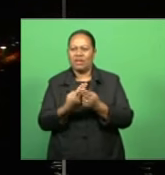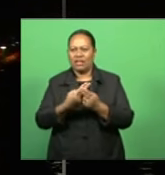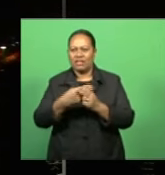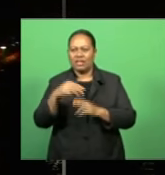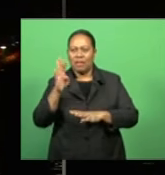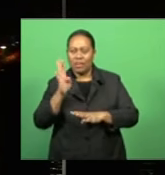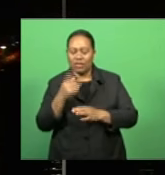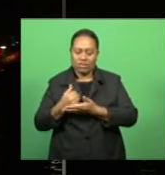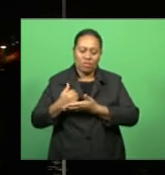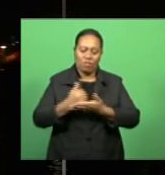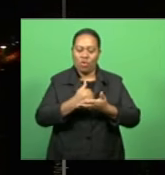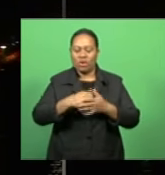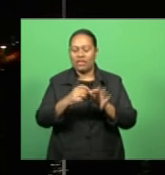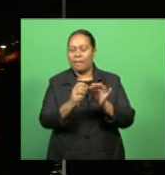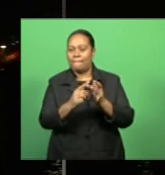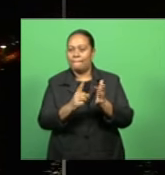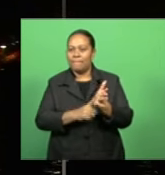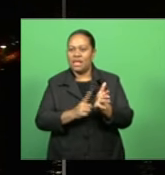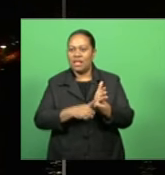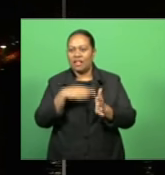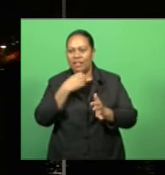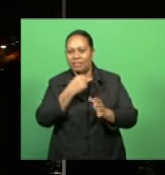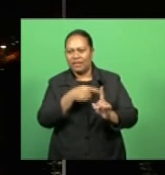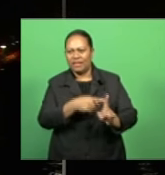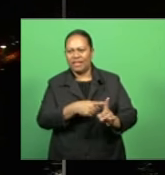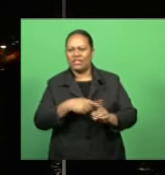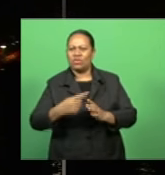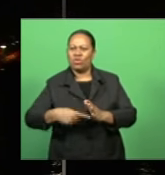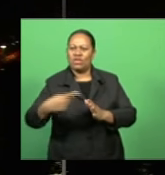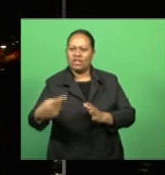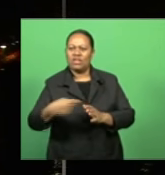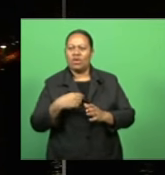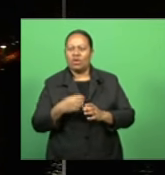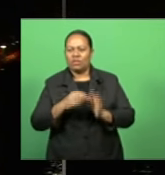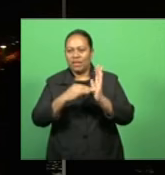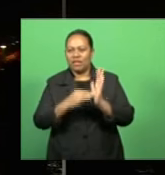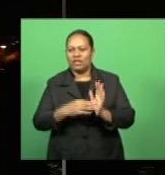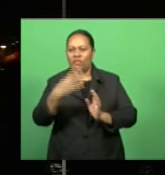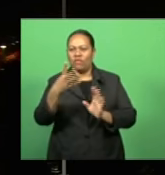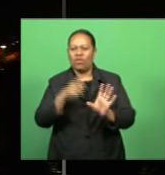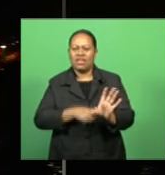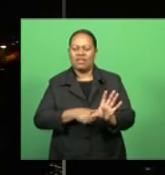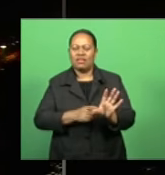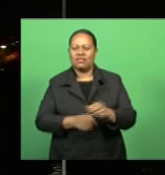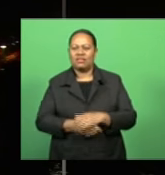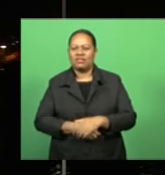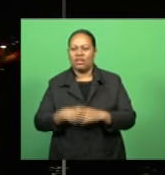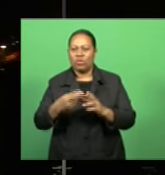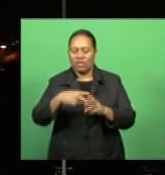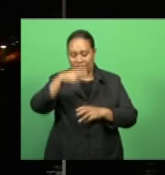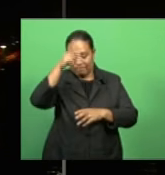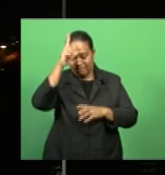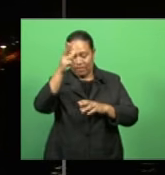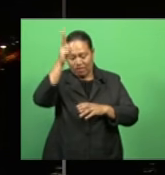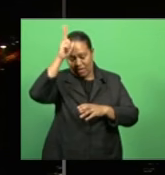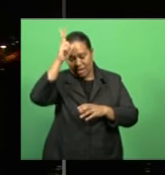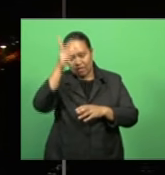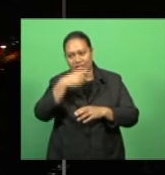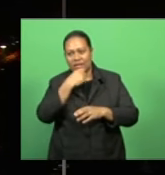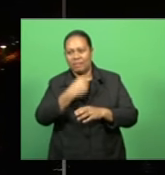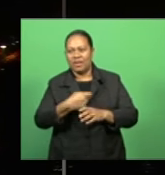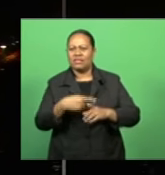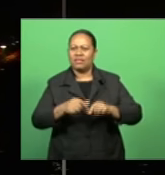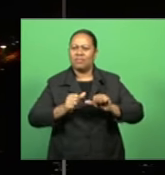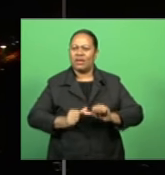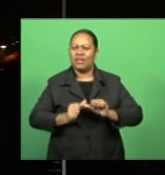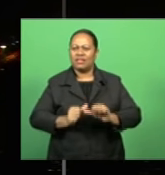pledged its support for Sir Bill Beaumont. Beaumont will continue his run as chair for the next 4 years, with Fédération Française de Rugby